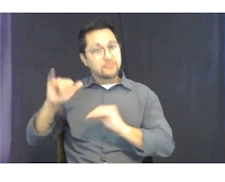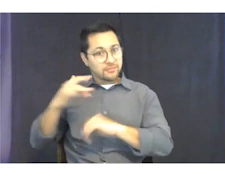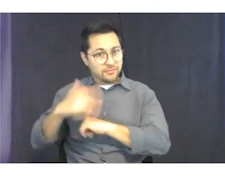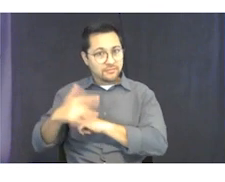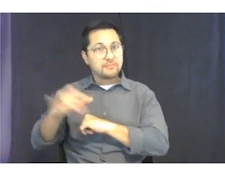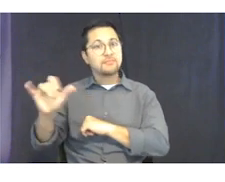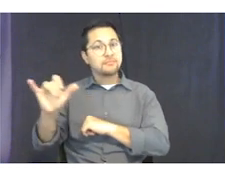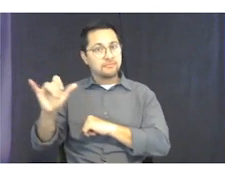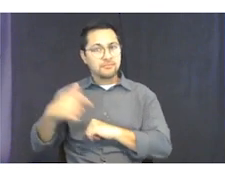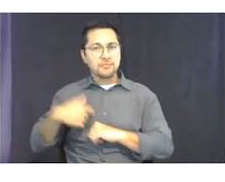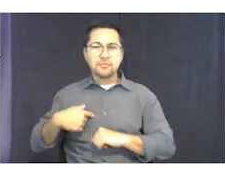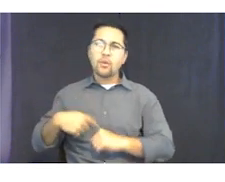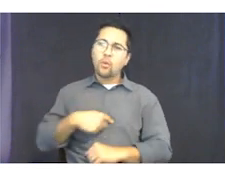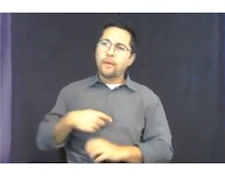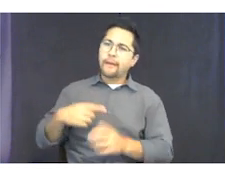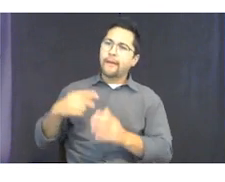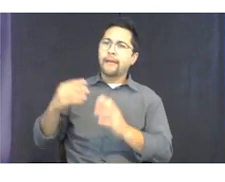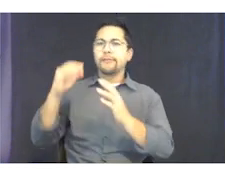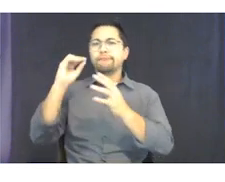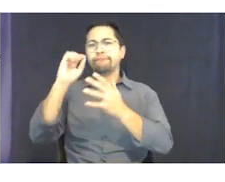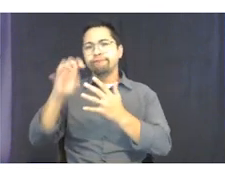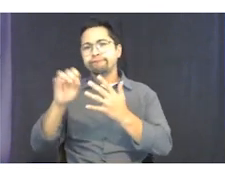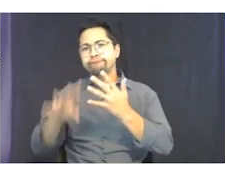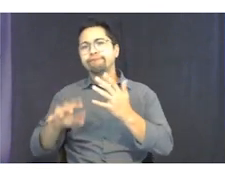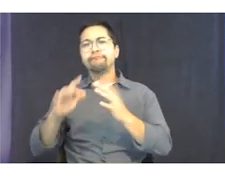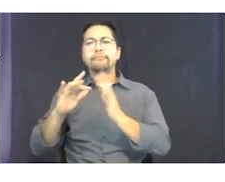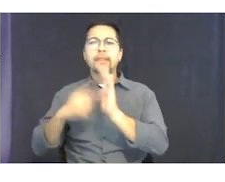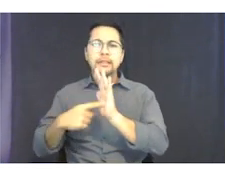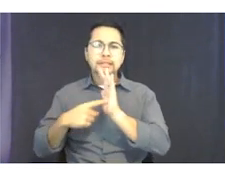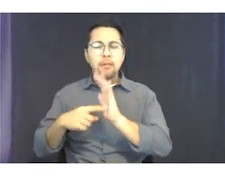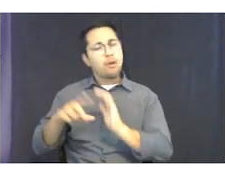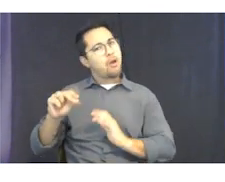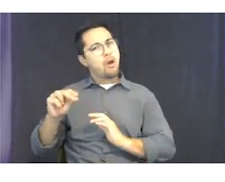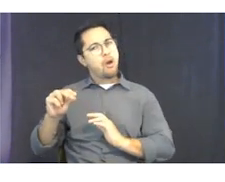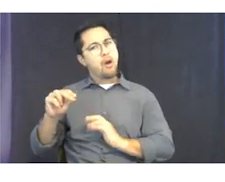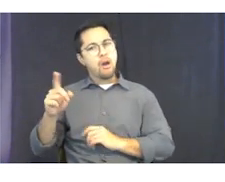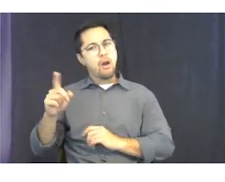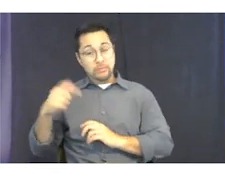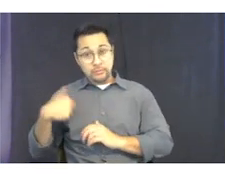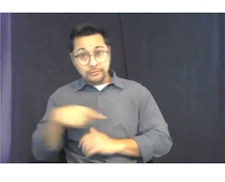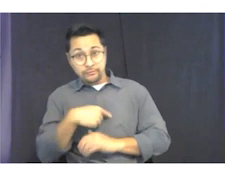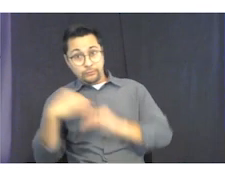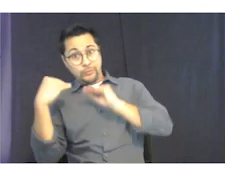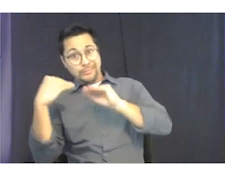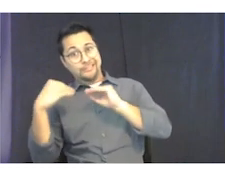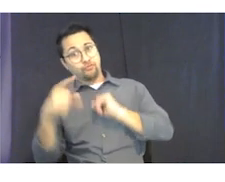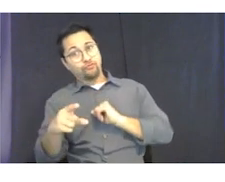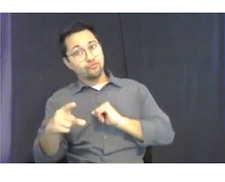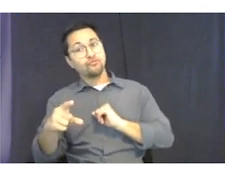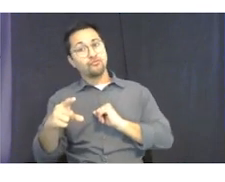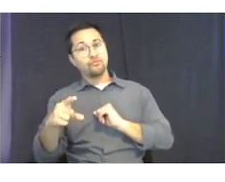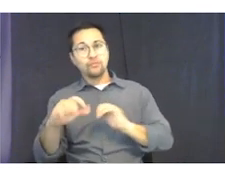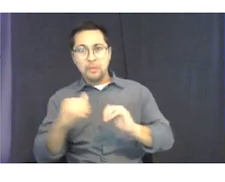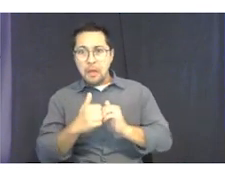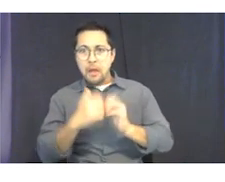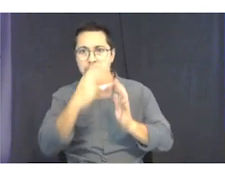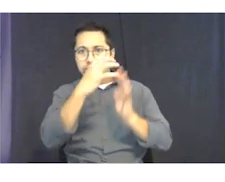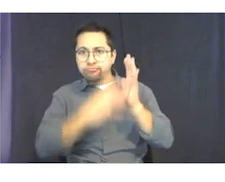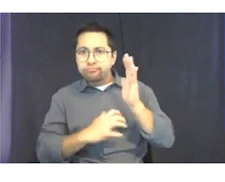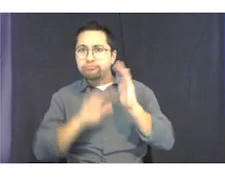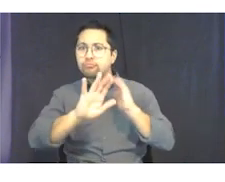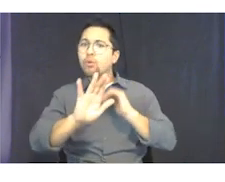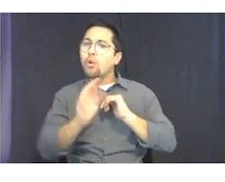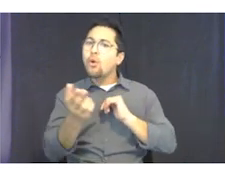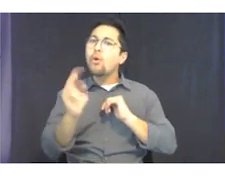you examples of social stories that have already been written, we also teach you how to write your own social